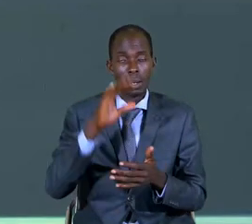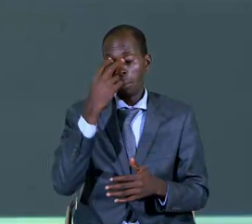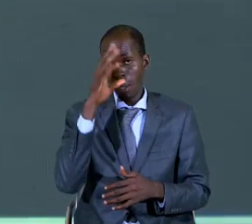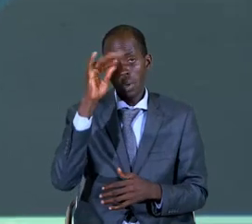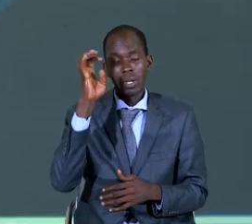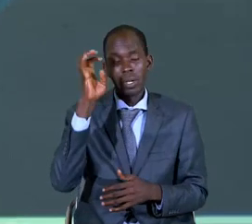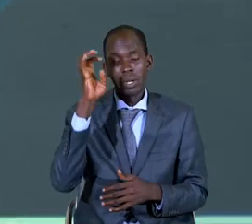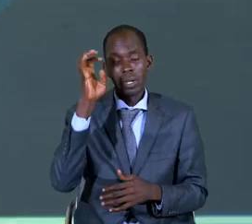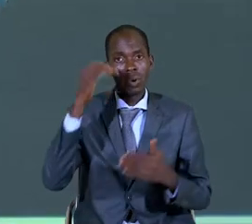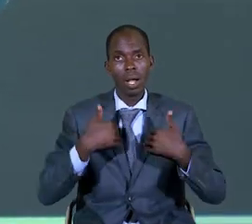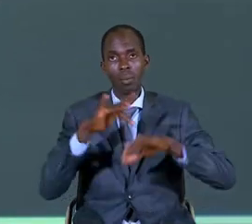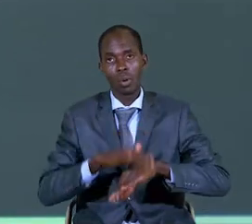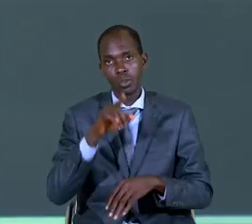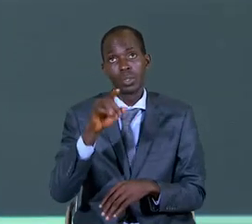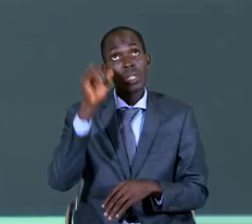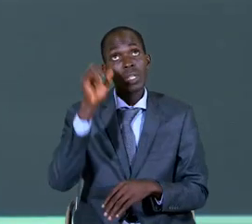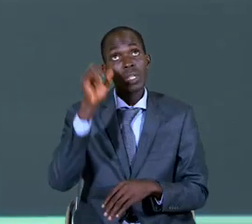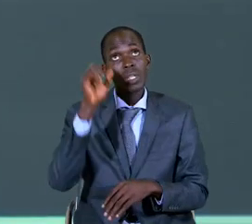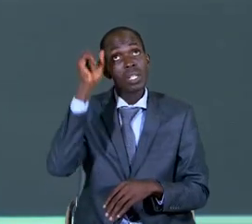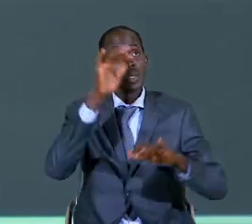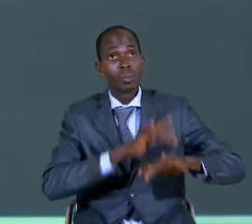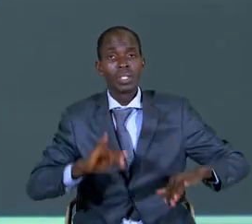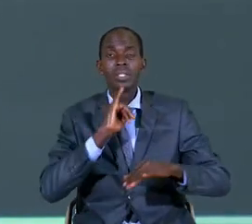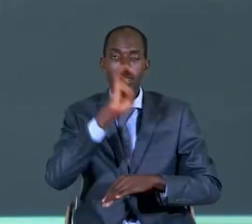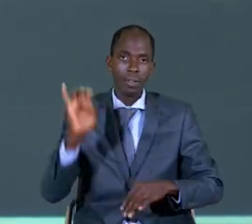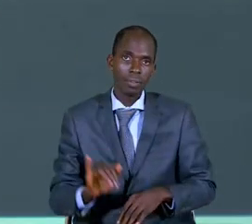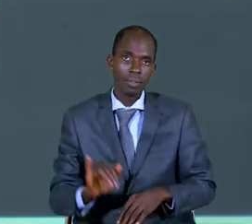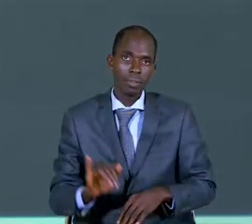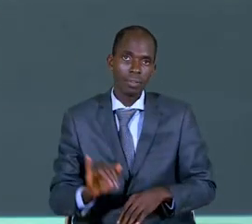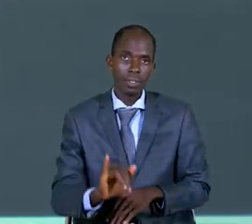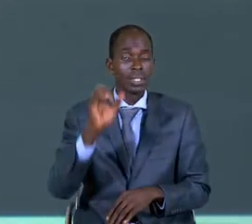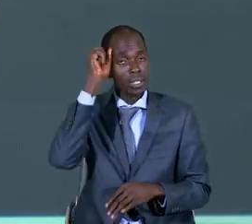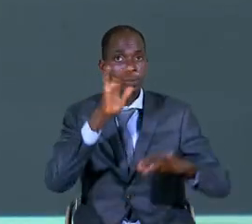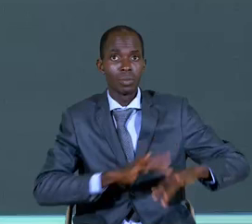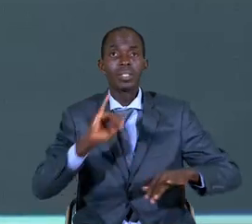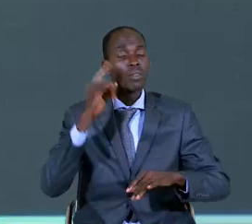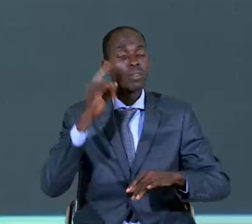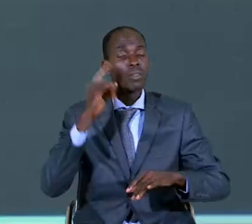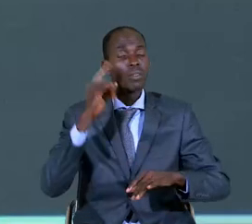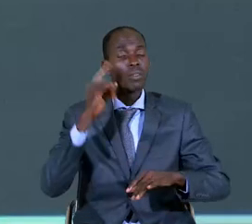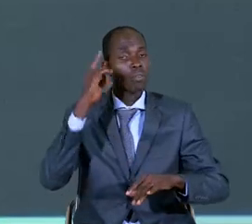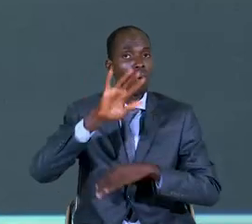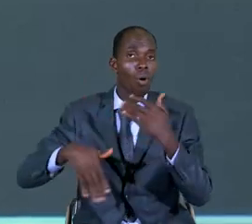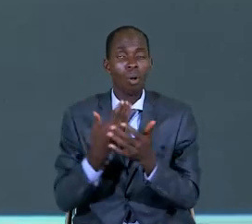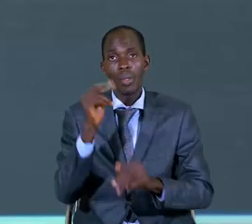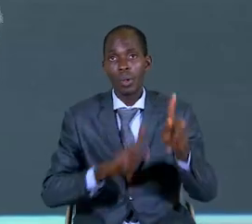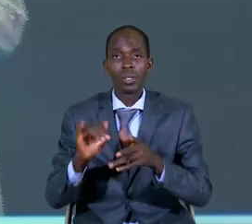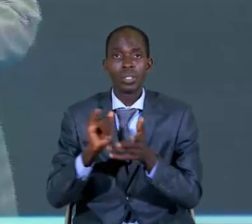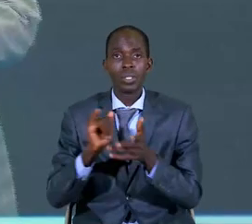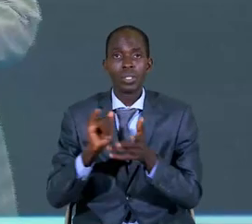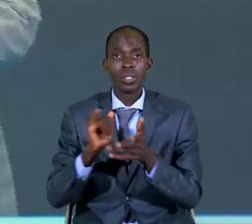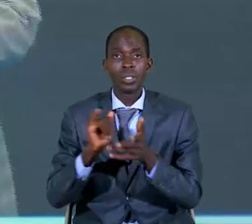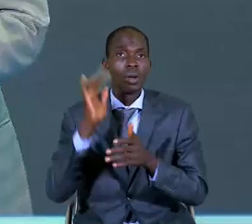you. His mercy is everlasting. His mercy is for all people that will call upon